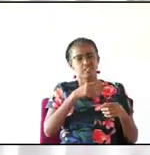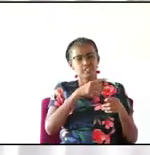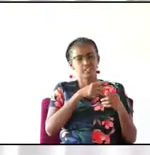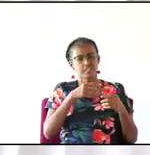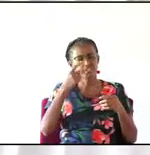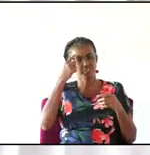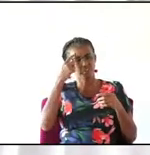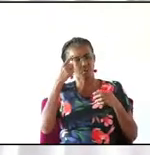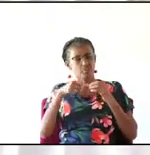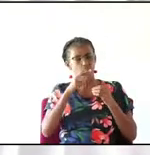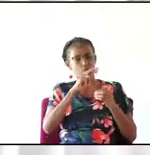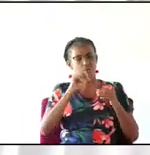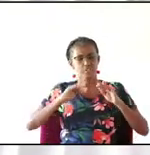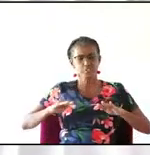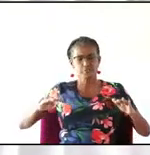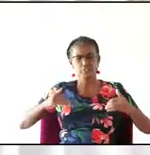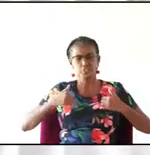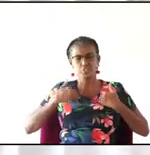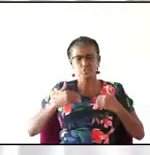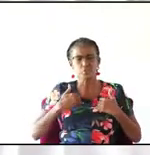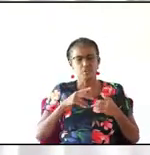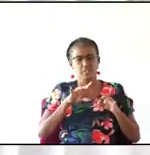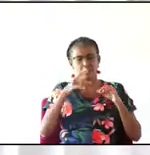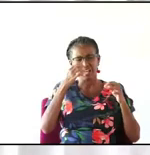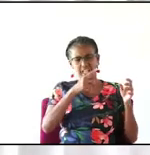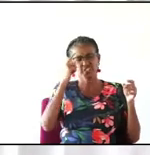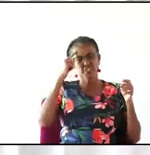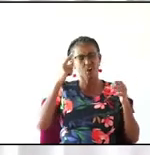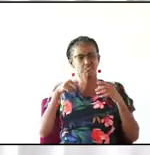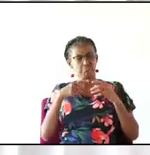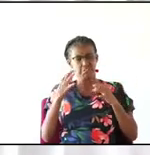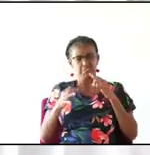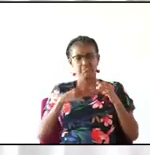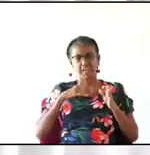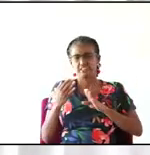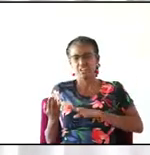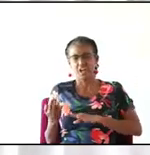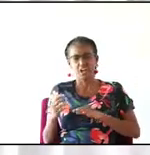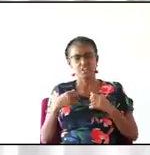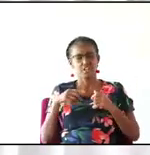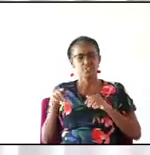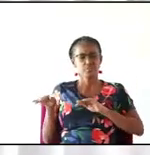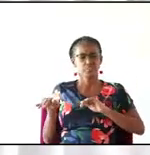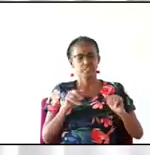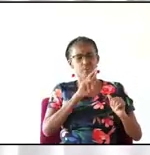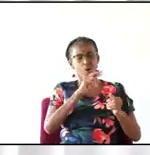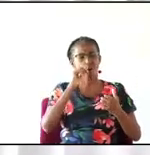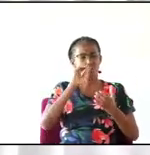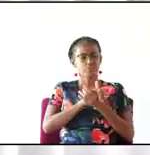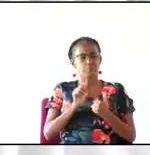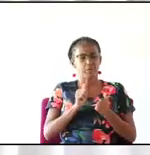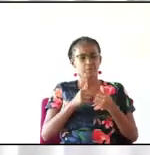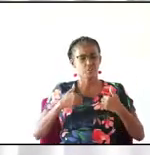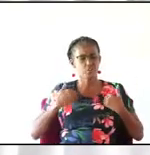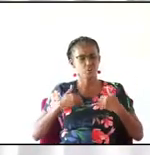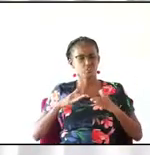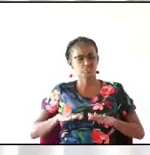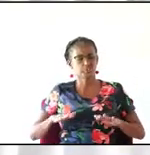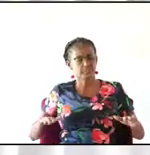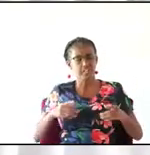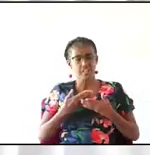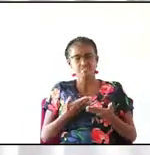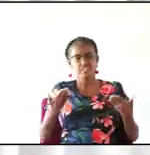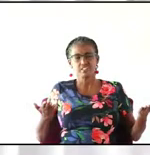young and my family is young, and if I should die, I would leave my husband with my young children, and how would he manage? What if something happened to